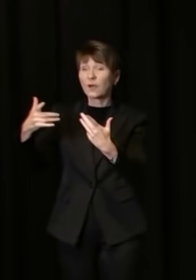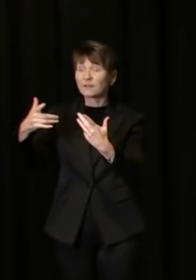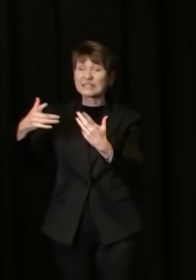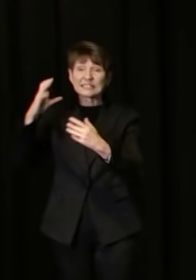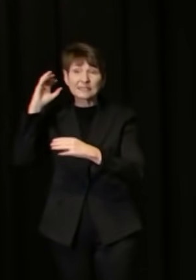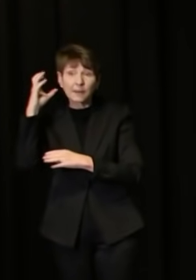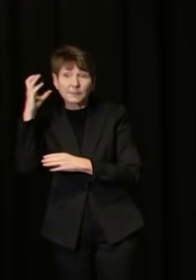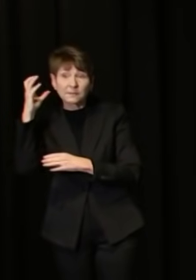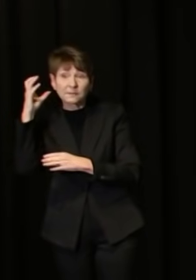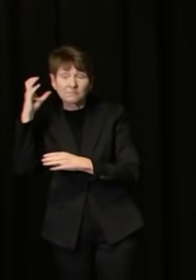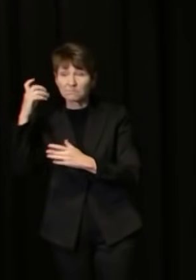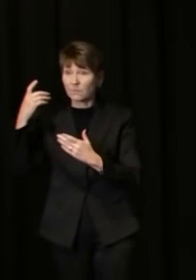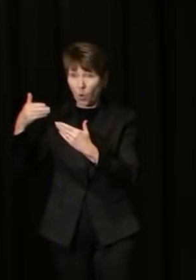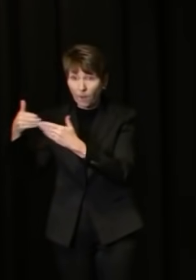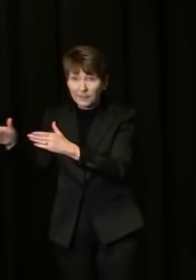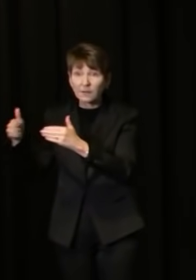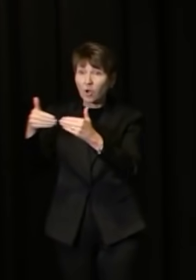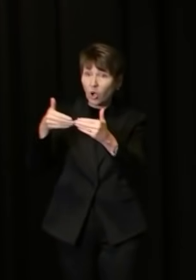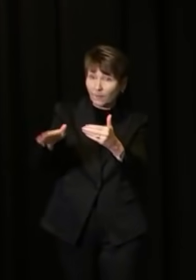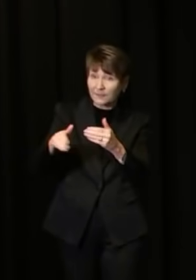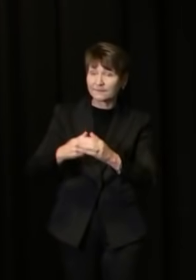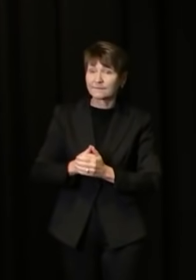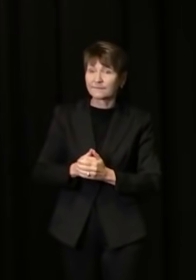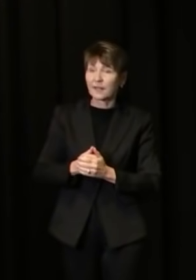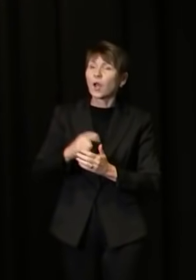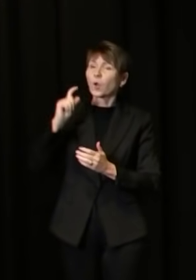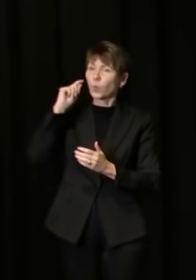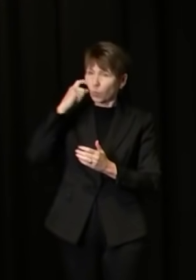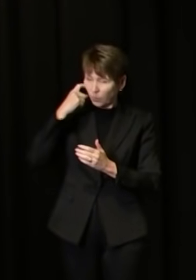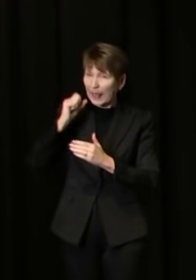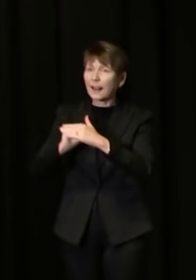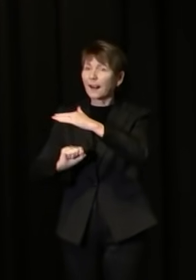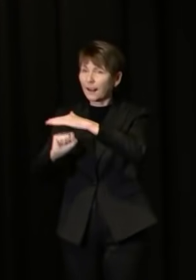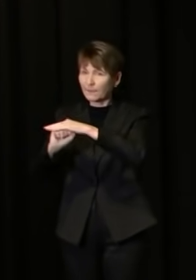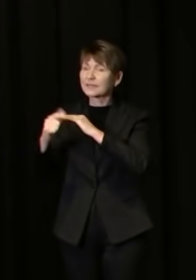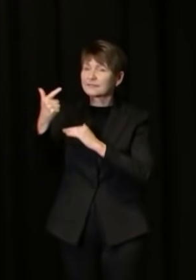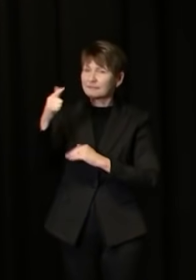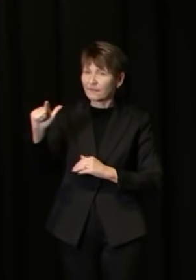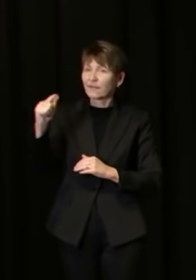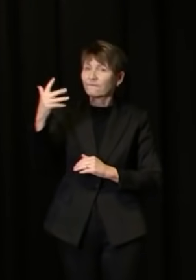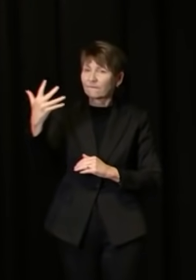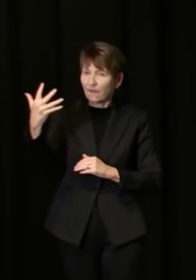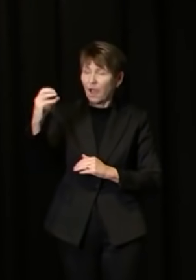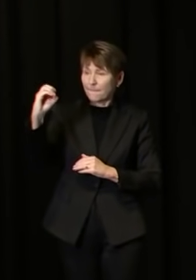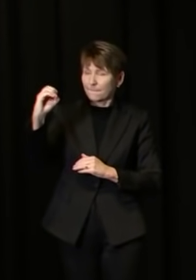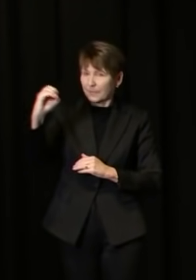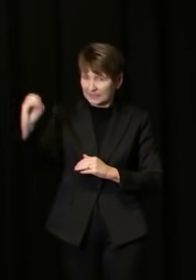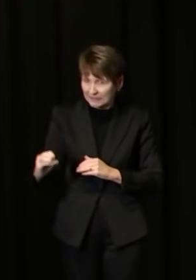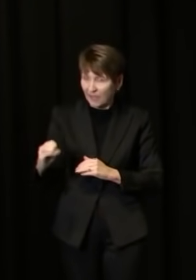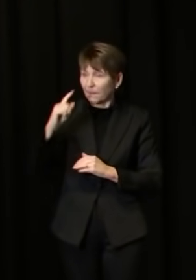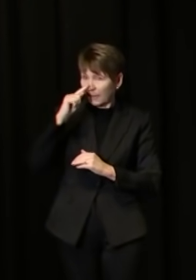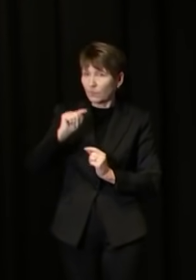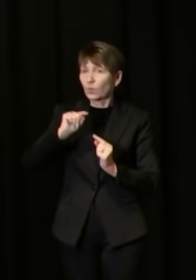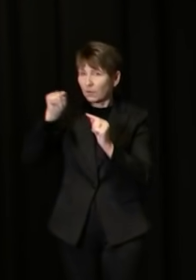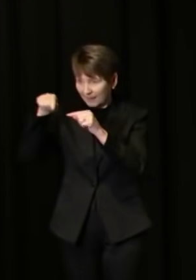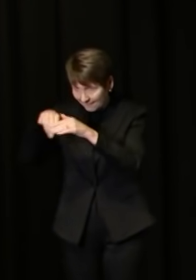includes cinemas, theatres, and they will operate at 75% capacity for 1 person per